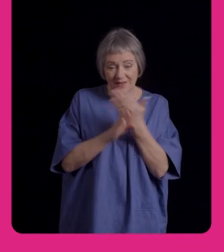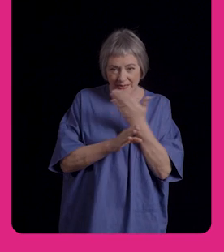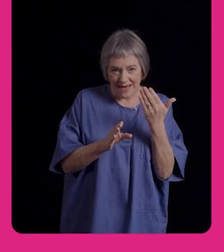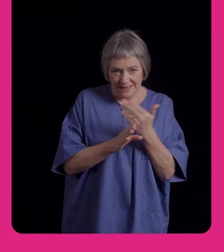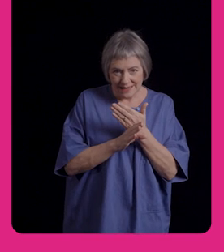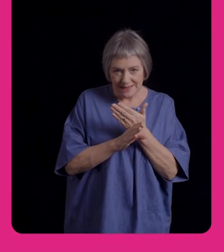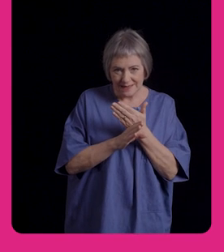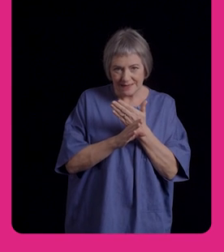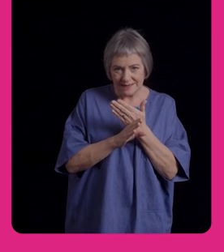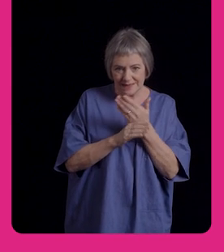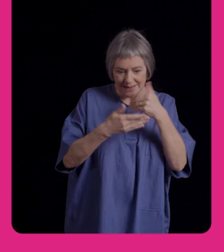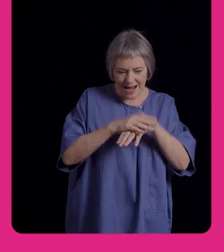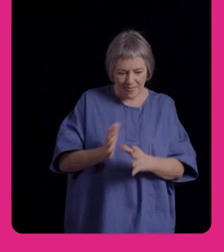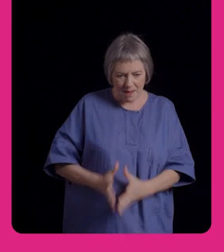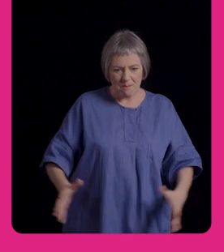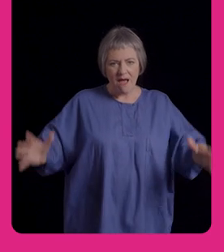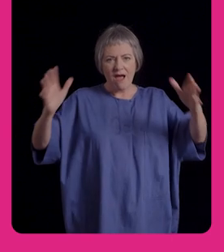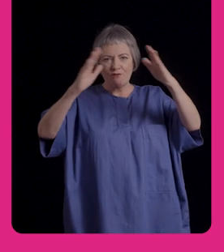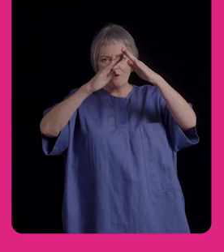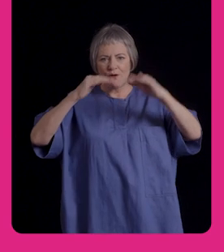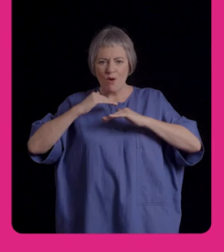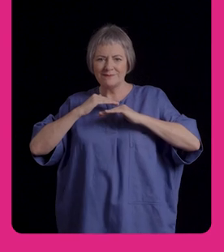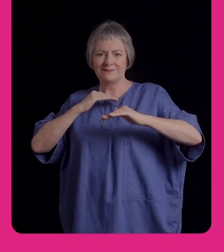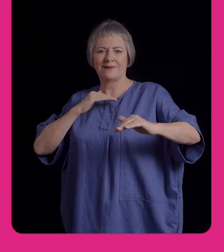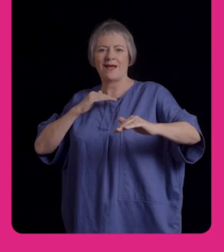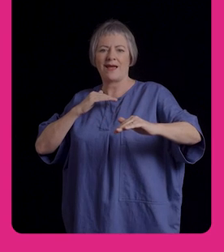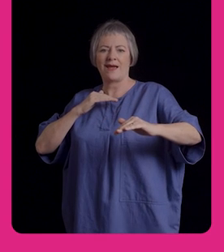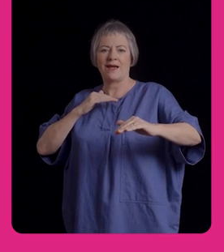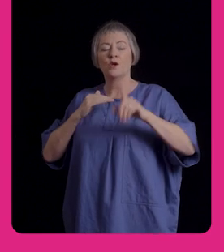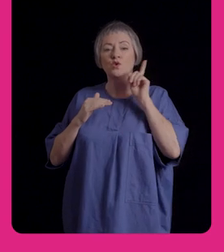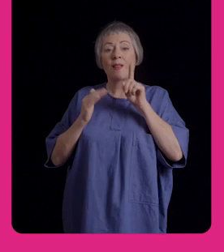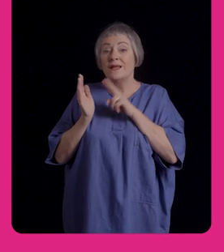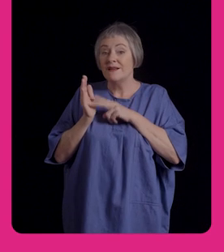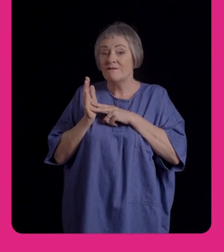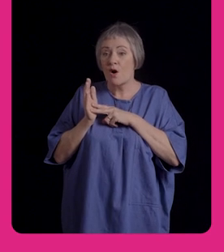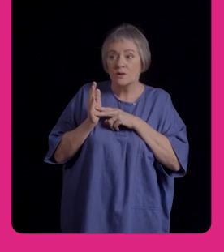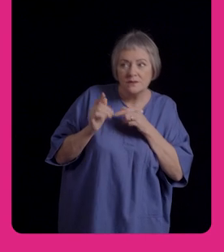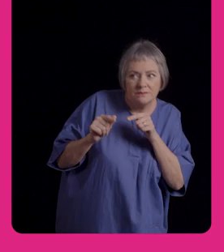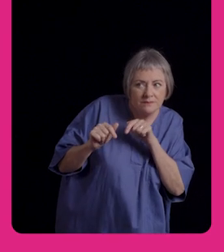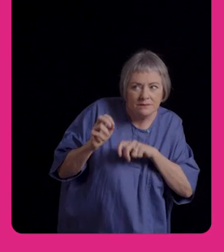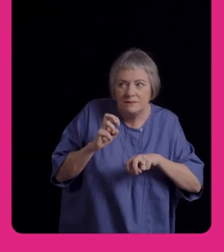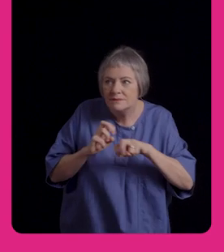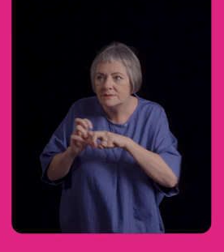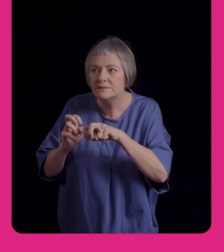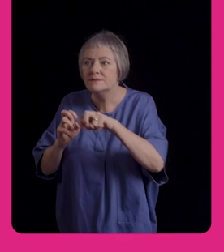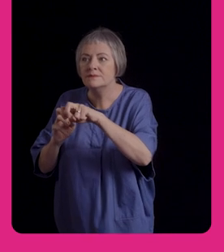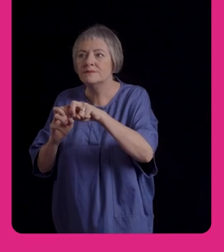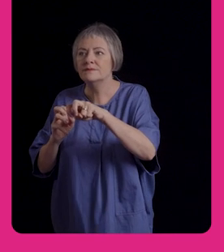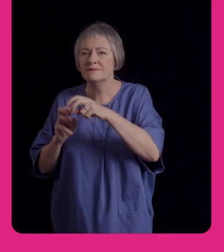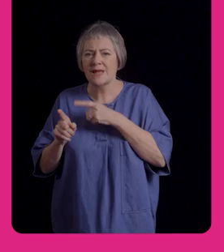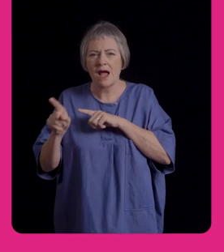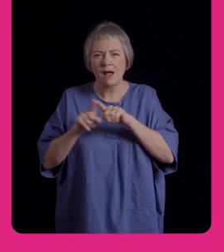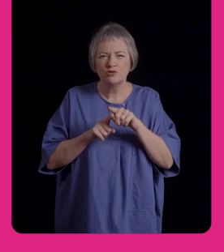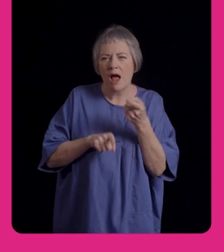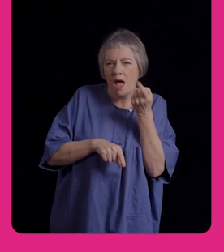hidden in the barrel on deck. So Lady Vex, are you sneaking? I am sneaking.